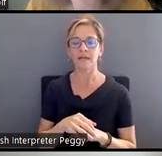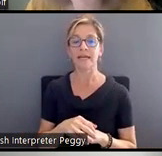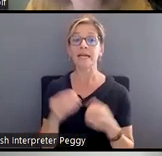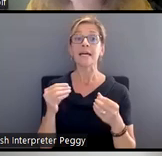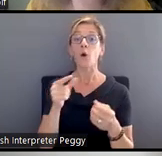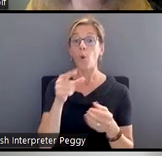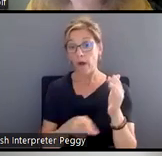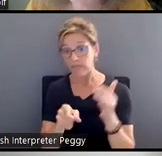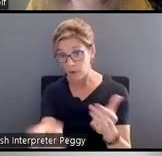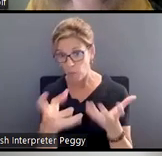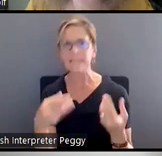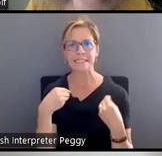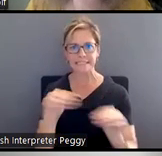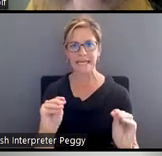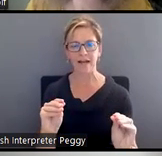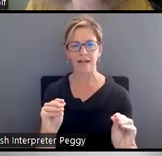need.